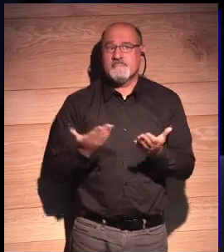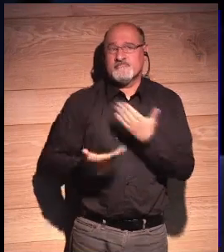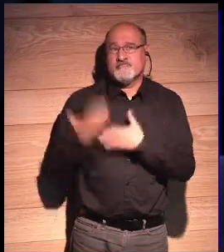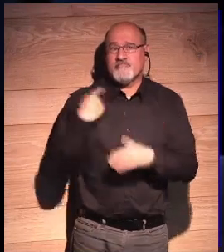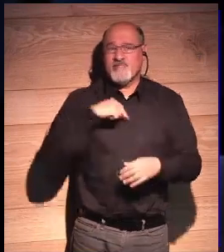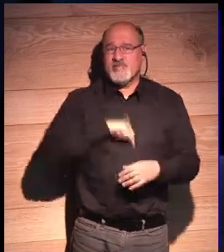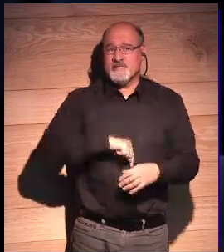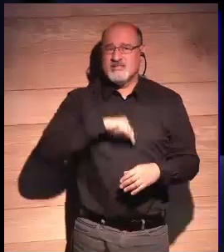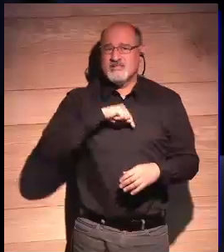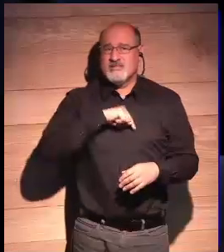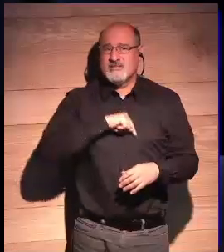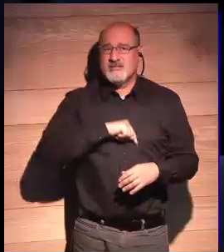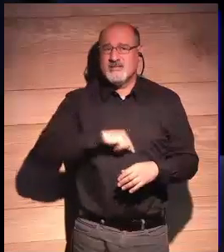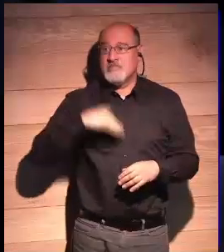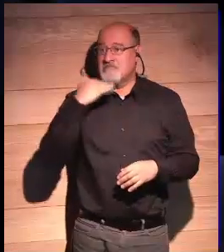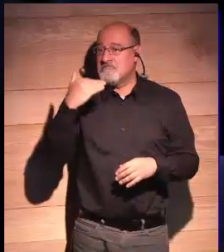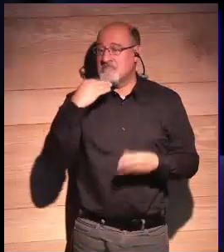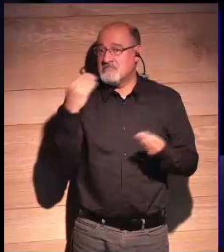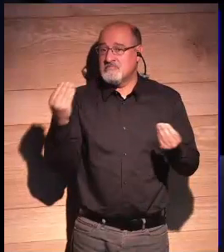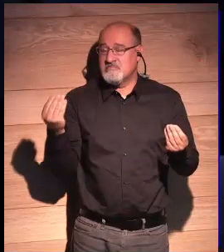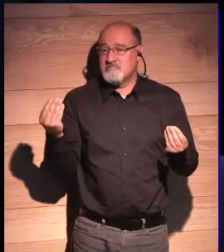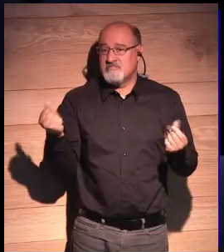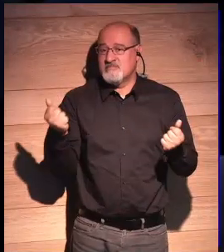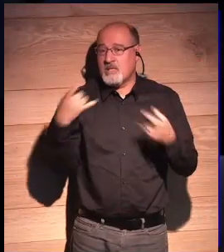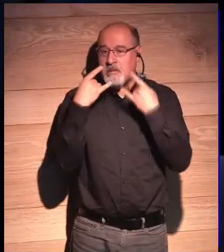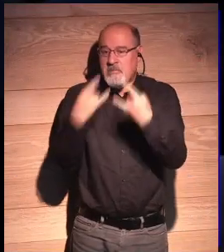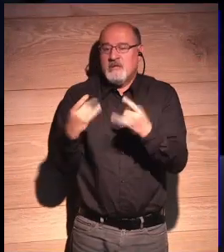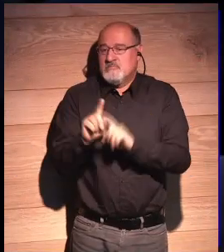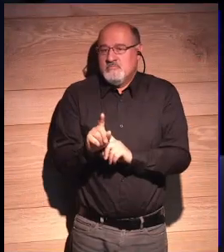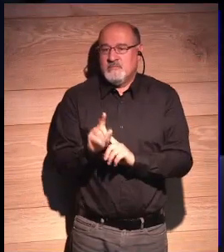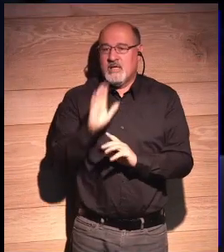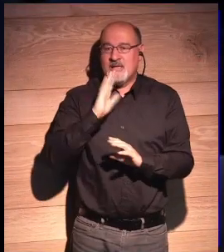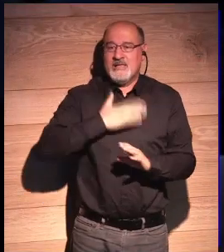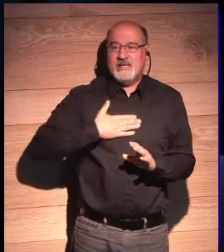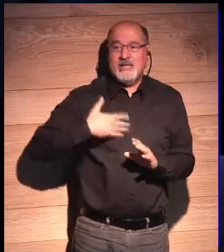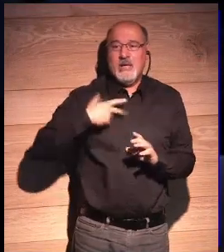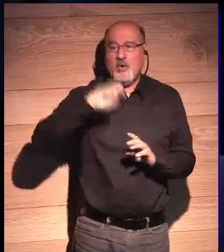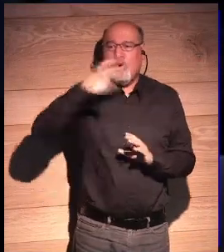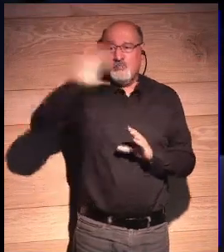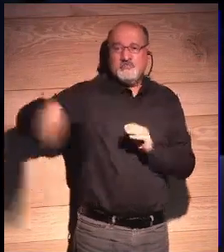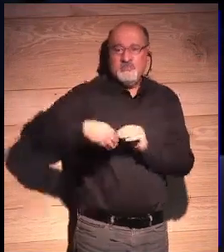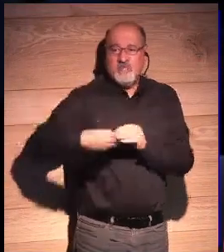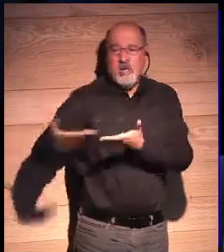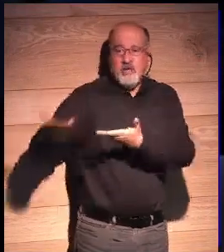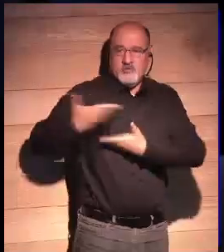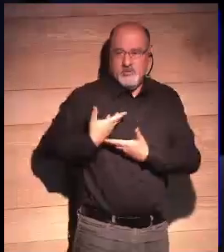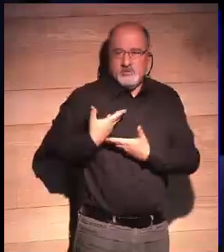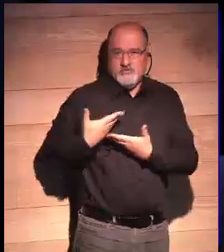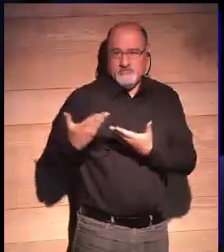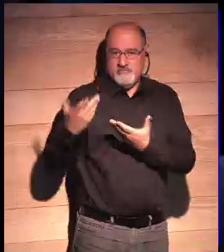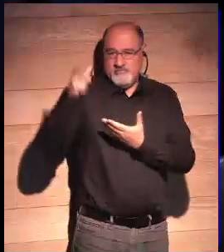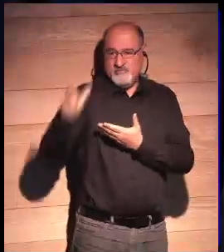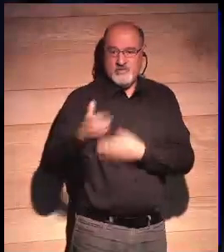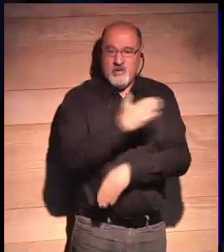that's just entirely separate from me. Okay, you don't even want to watch them. You just. I like the idea of like buying a ticket